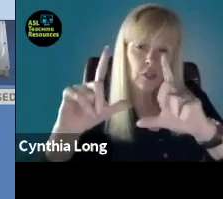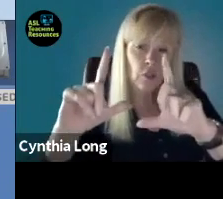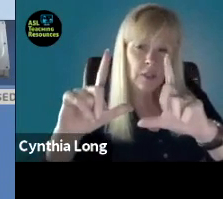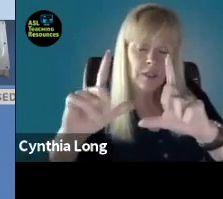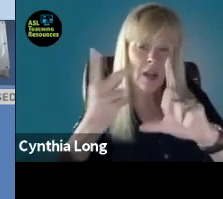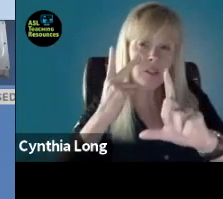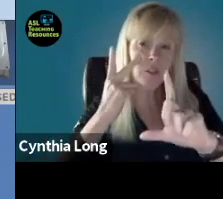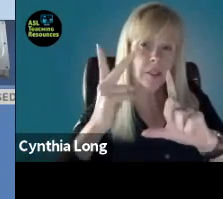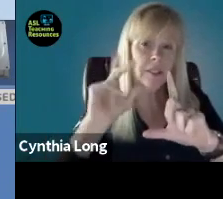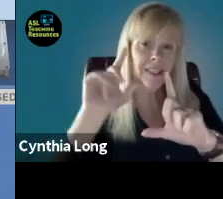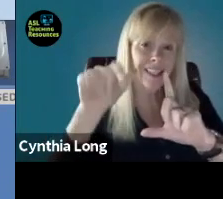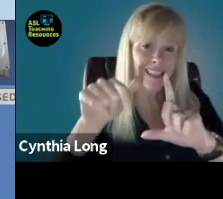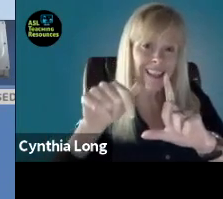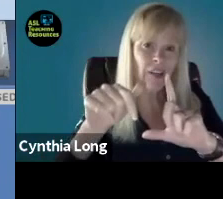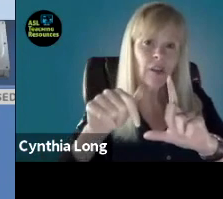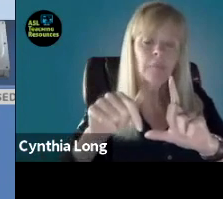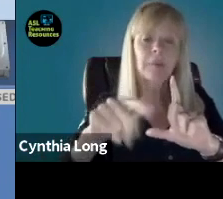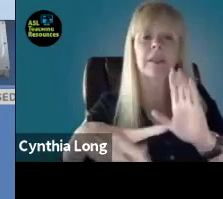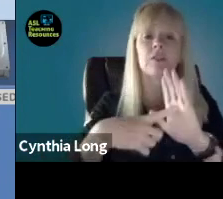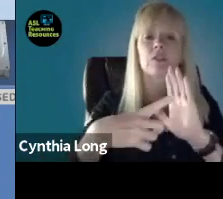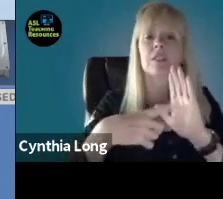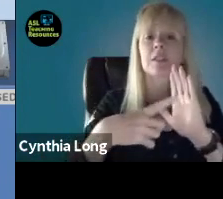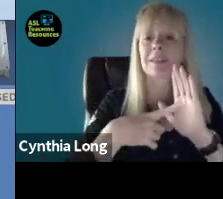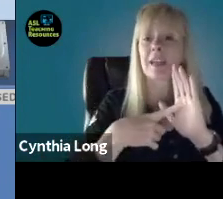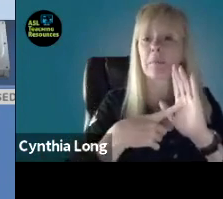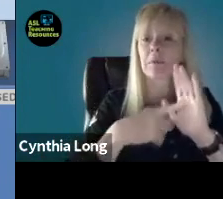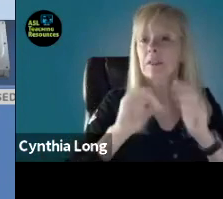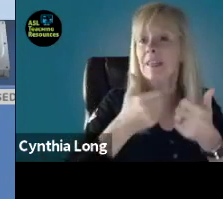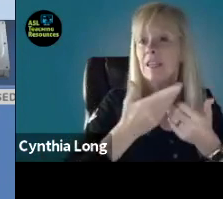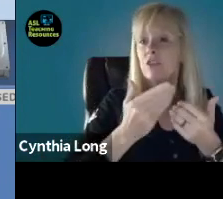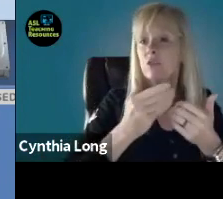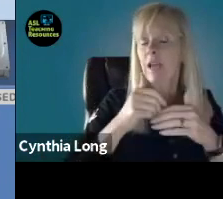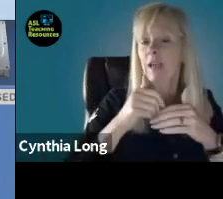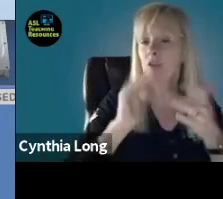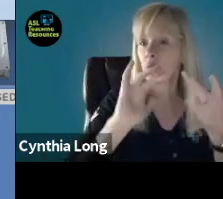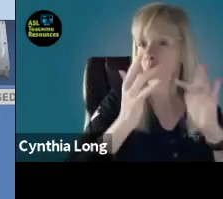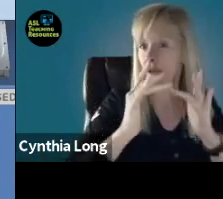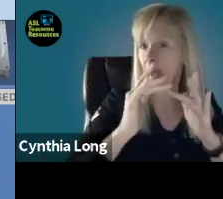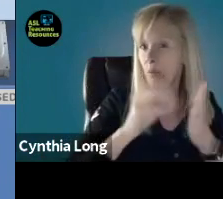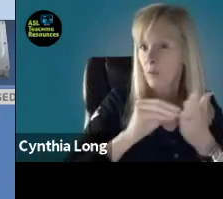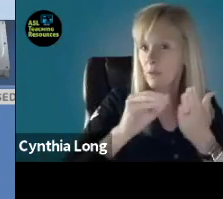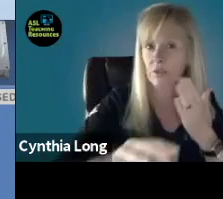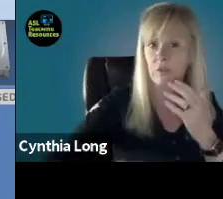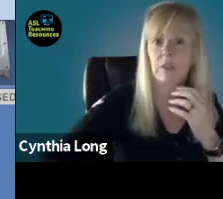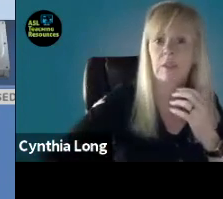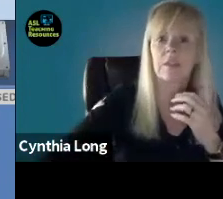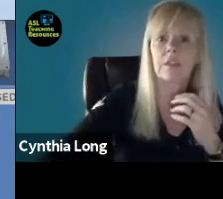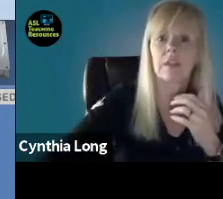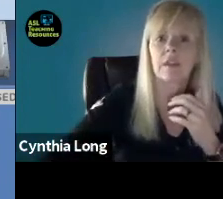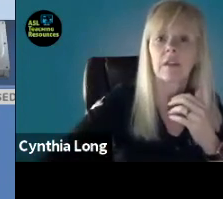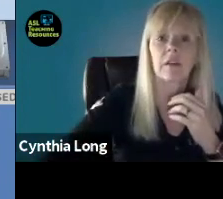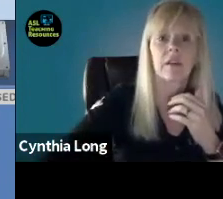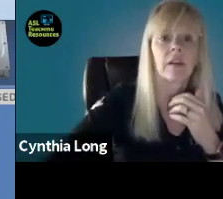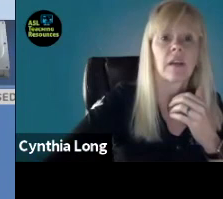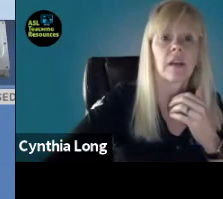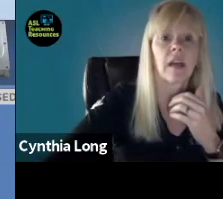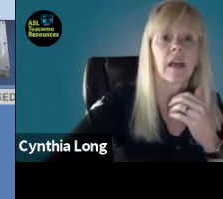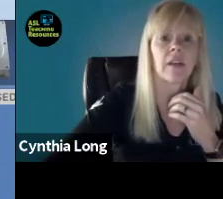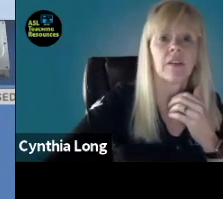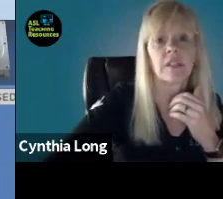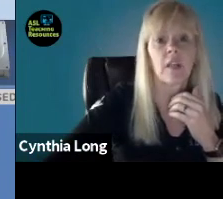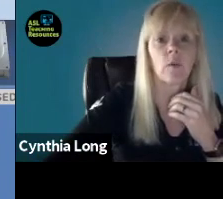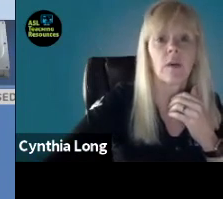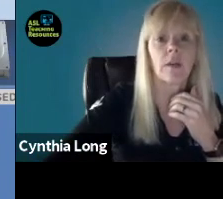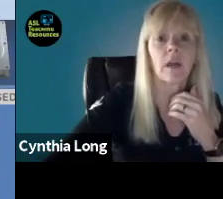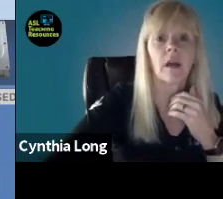take a screenshot so you can see it later. But these are just some examples of things you can do online with the students. And